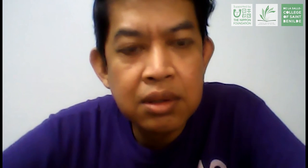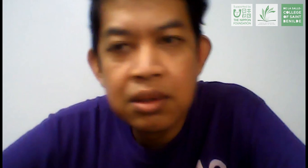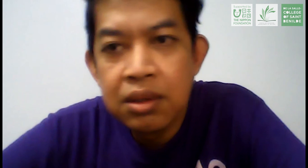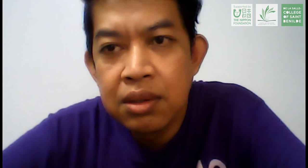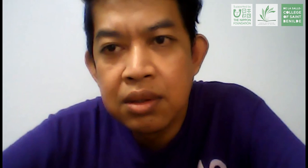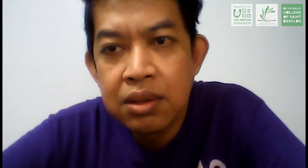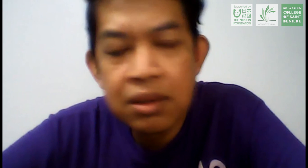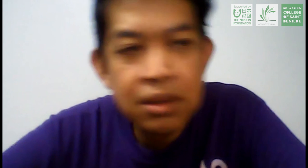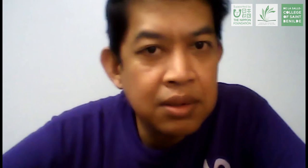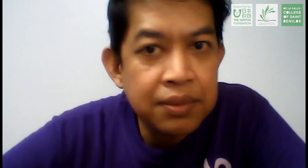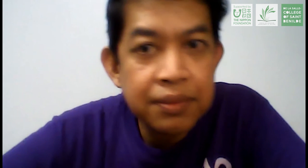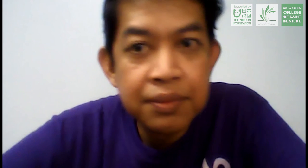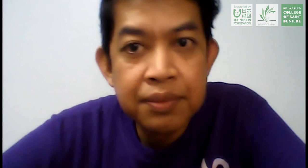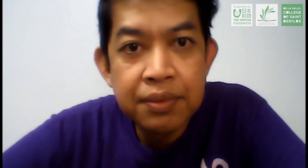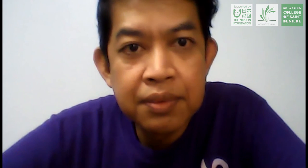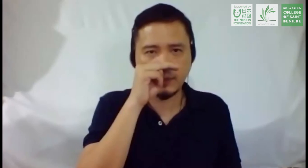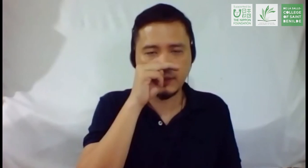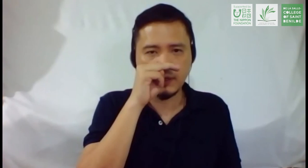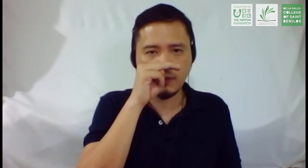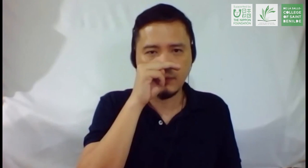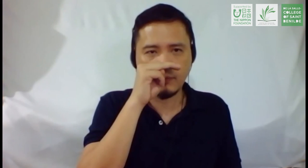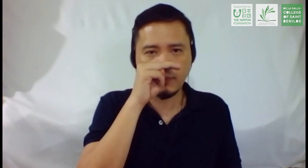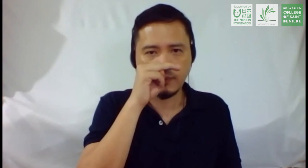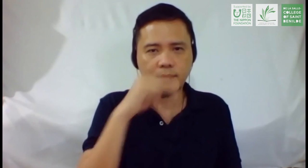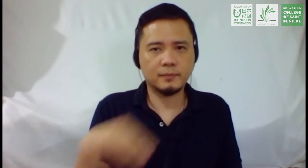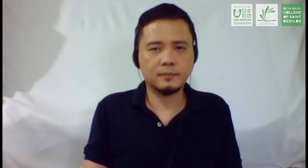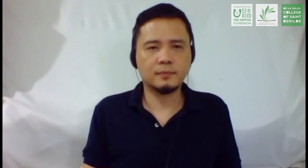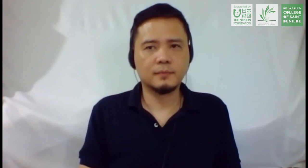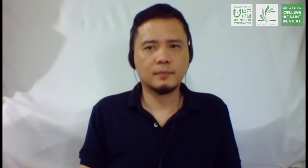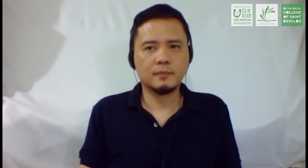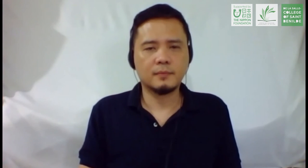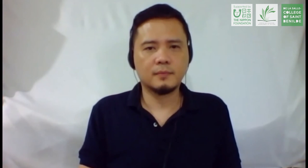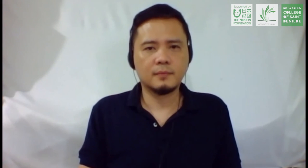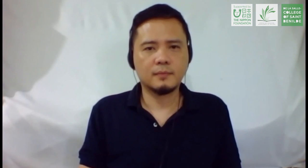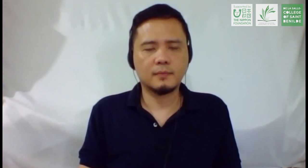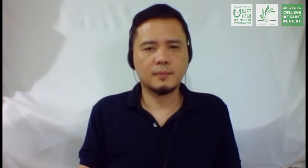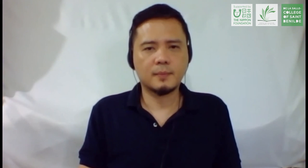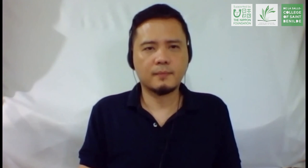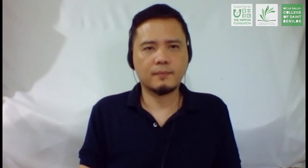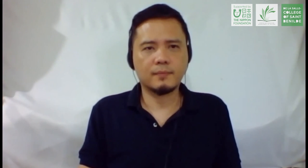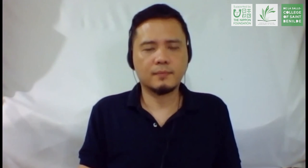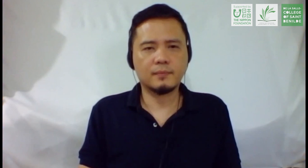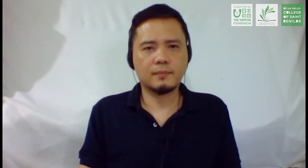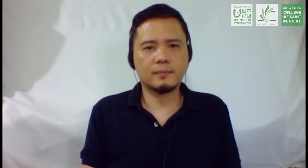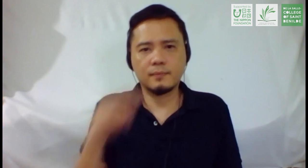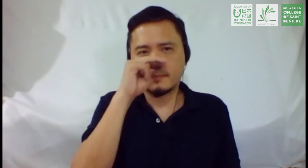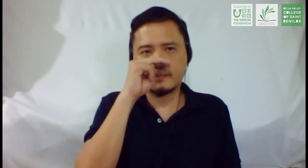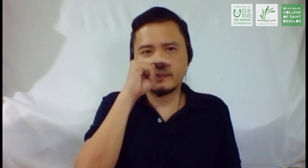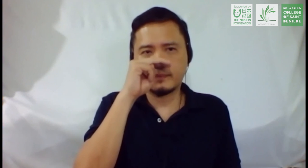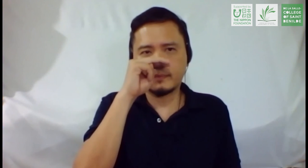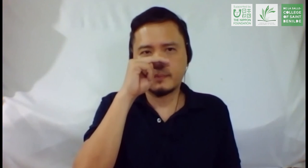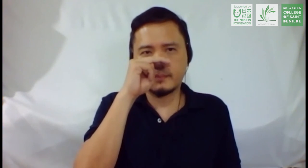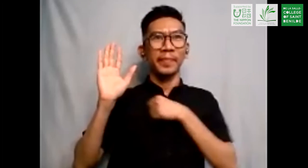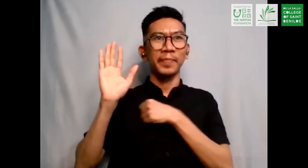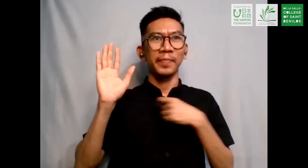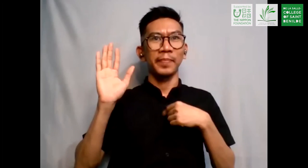Oh, And sorry, Mark. Mark. yeah, Take a moment. and one thing also that you may want to consider